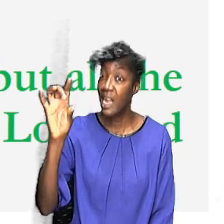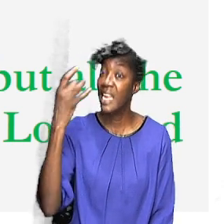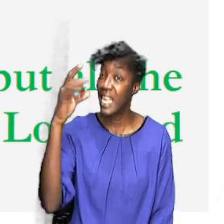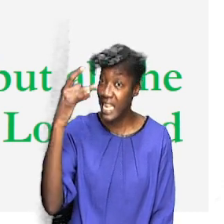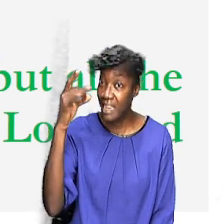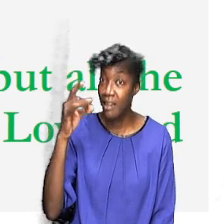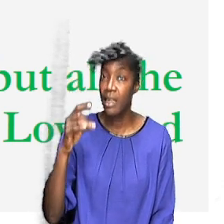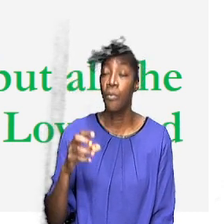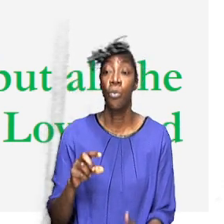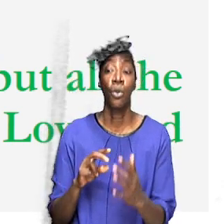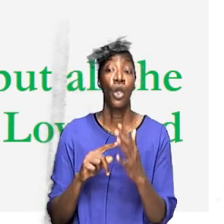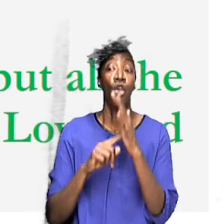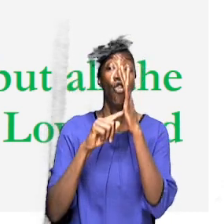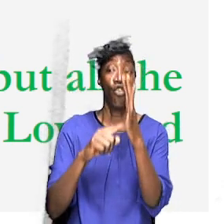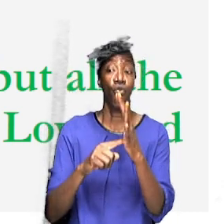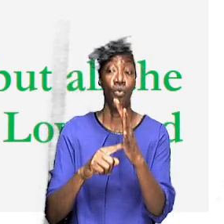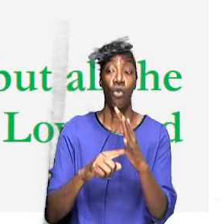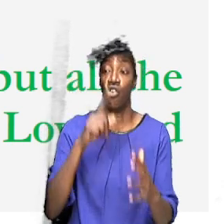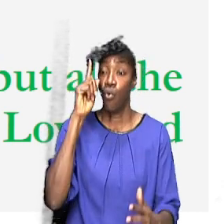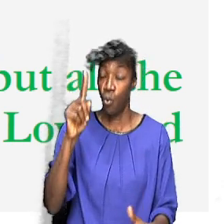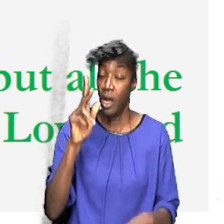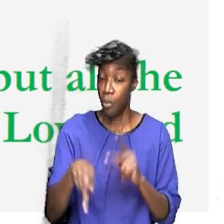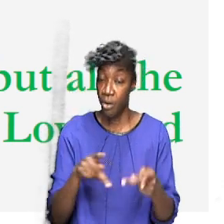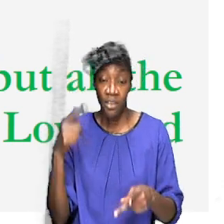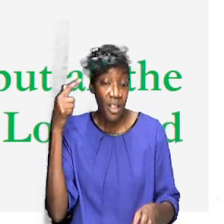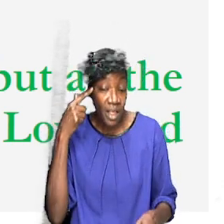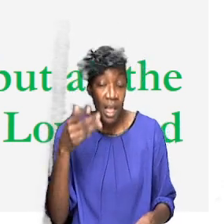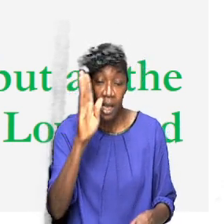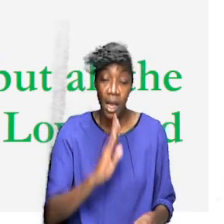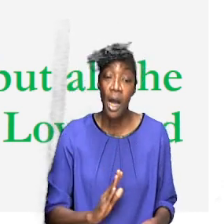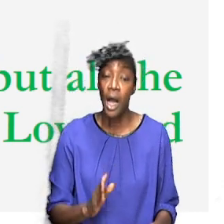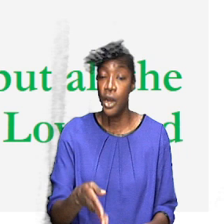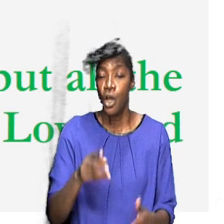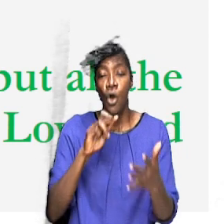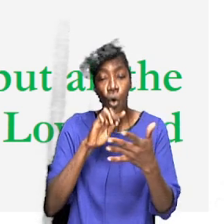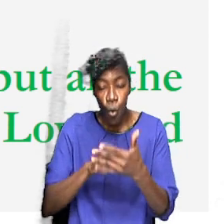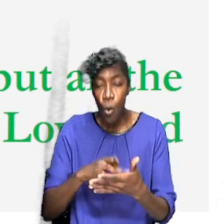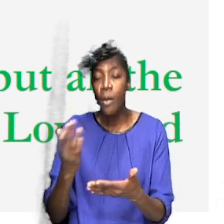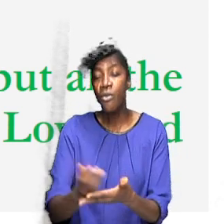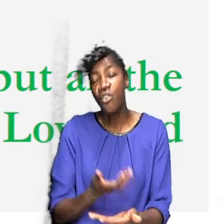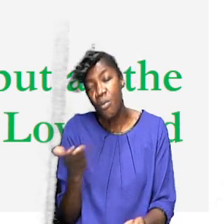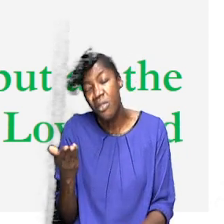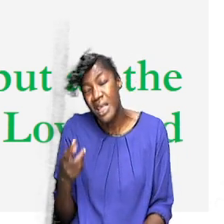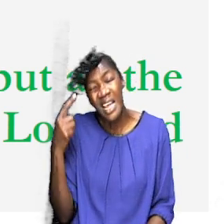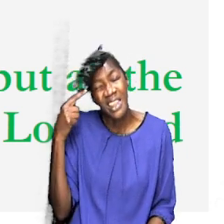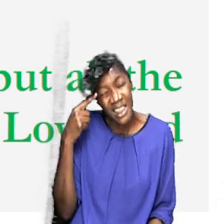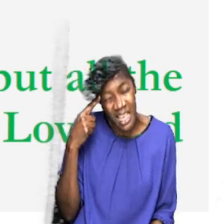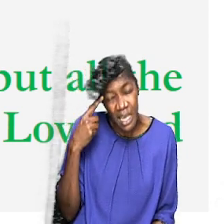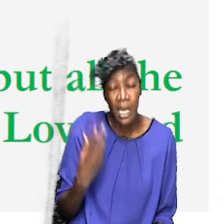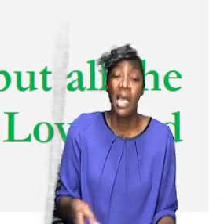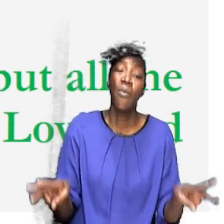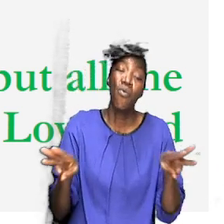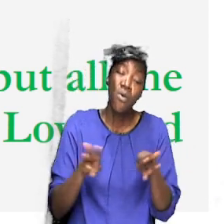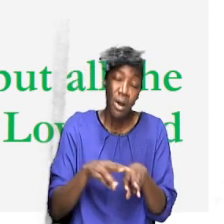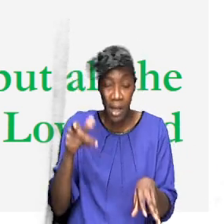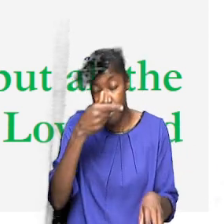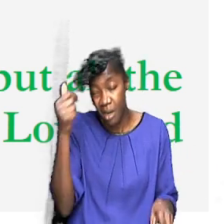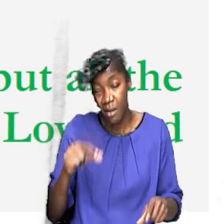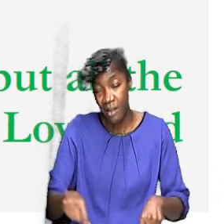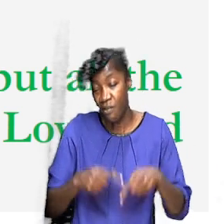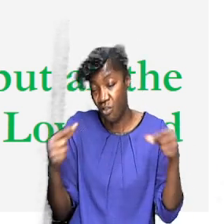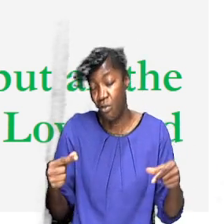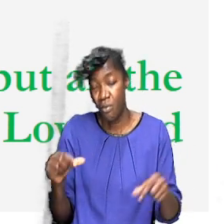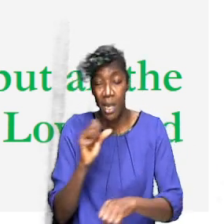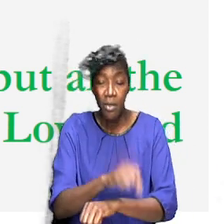person thought God owed him something. And he thought that he was worthy, as it were, because of his great works.